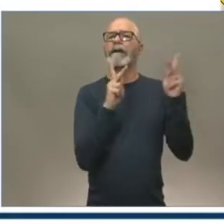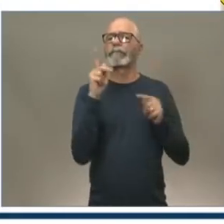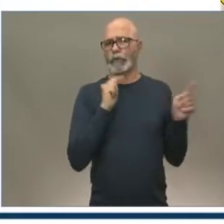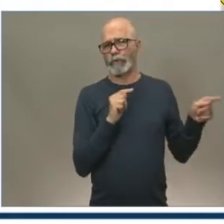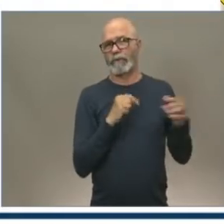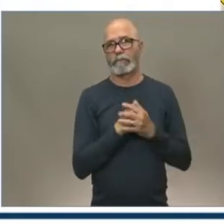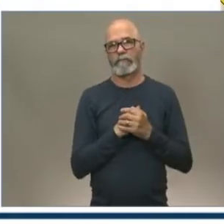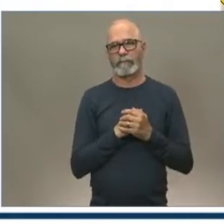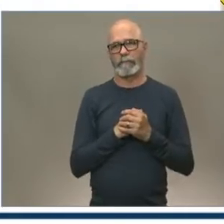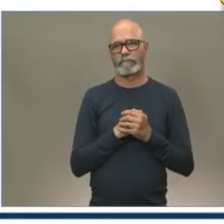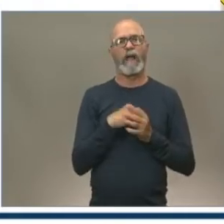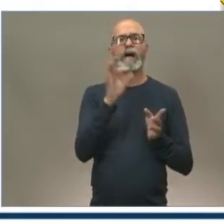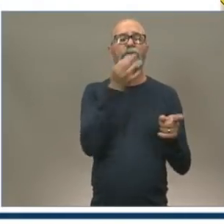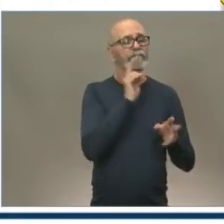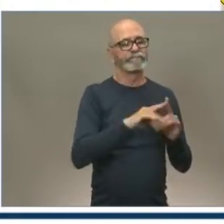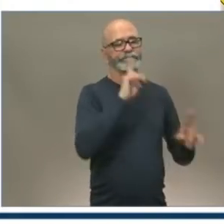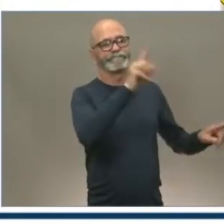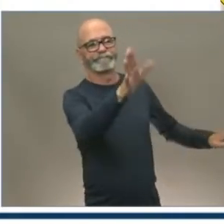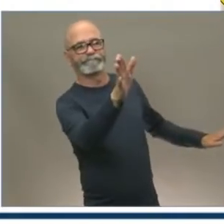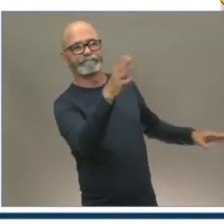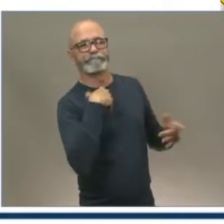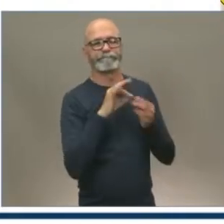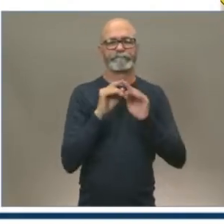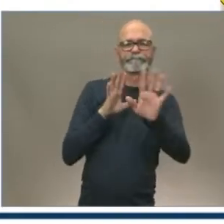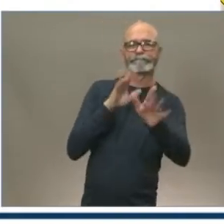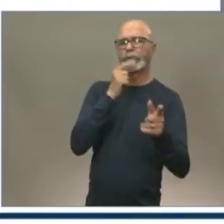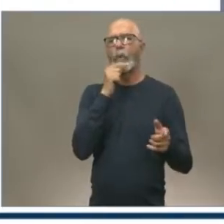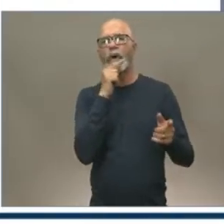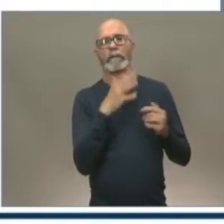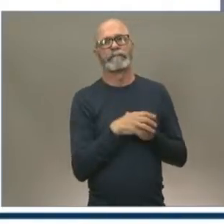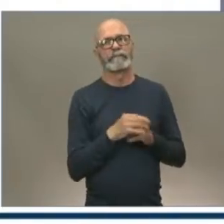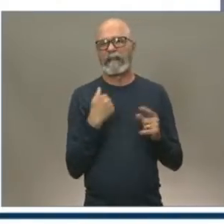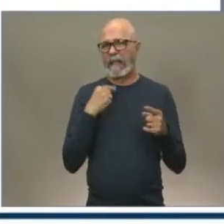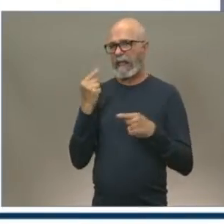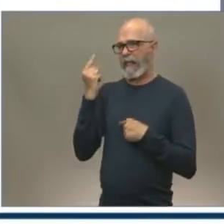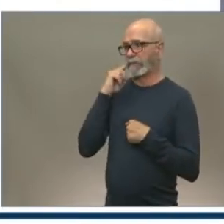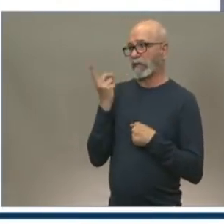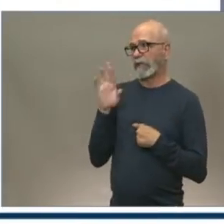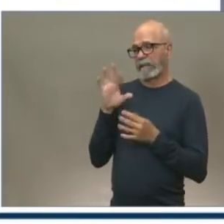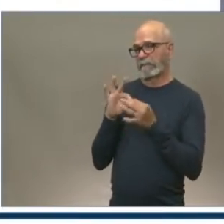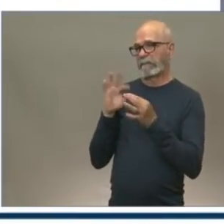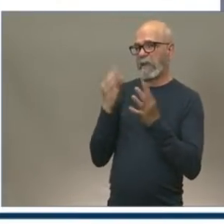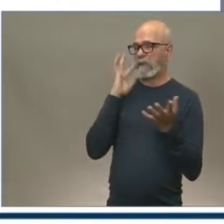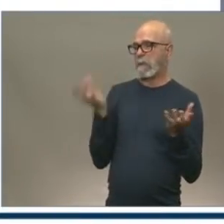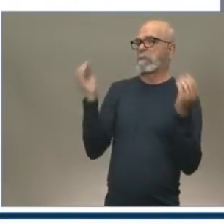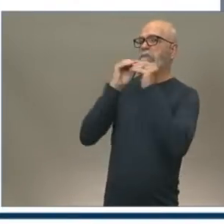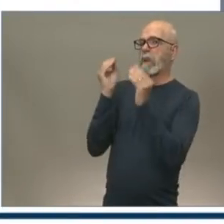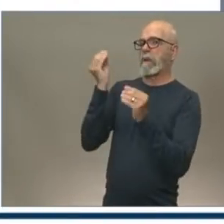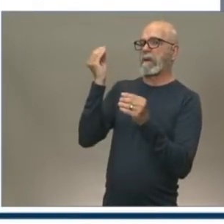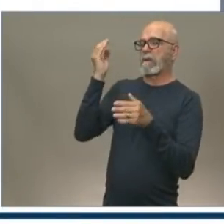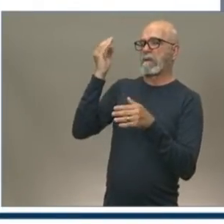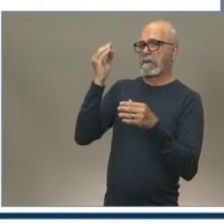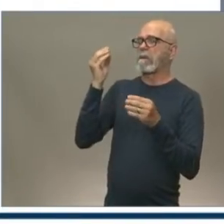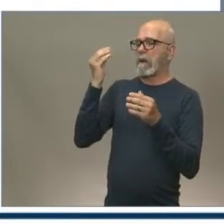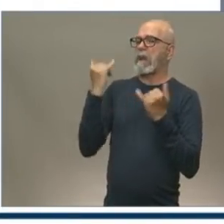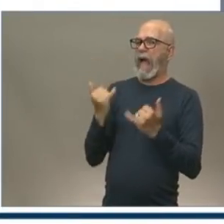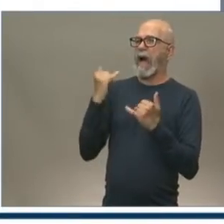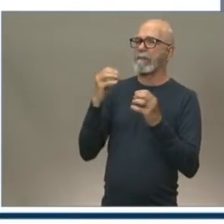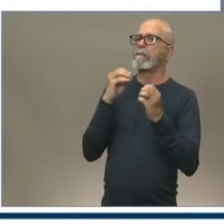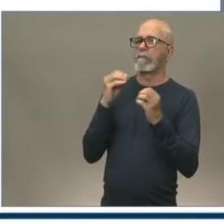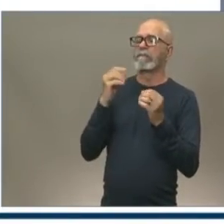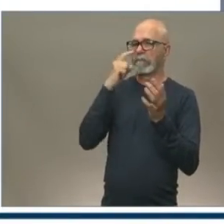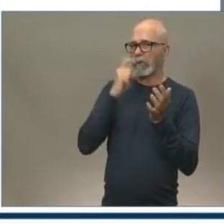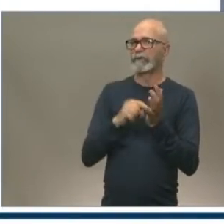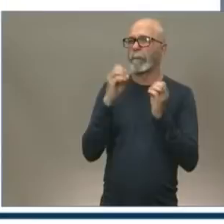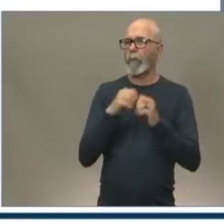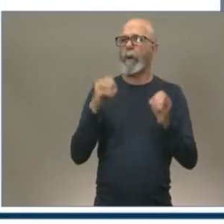quite significantly? Dr. Strang may have the exact number. I know that we do have significant presence there, and they needed just a little bit of time to ramp